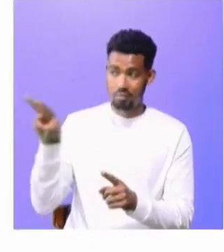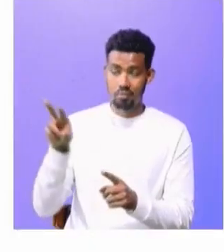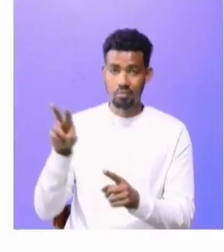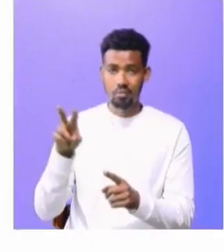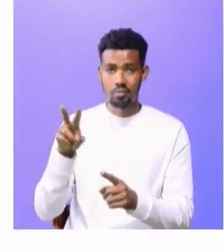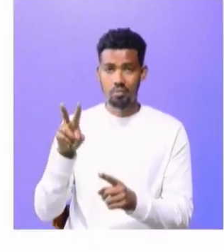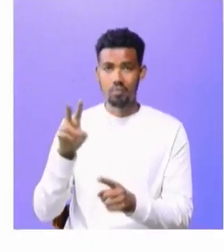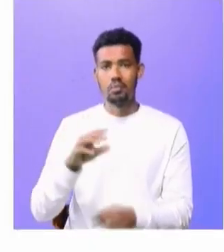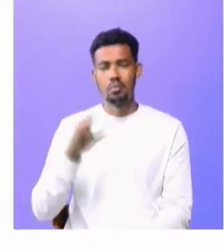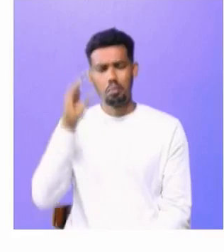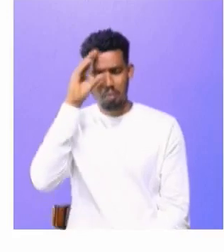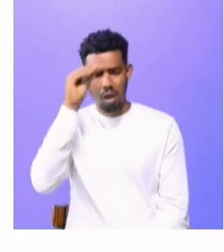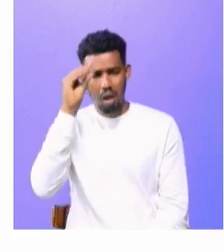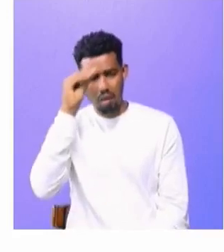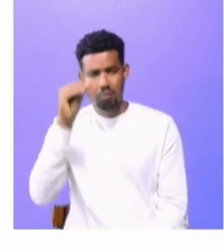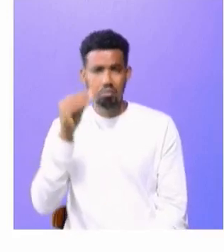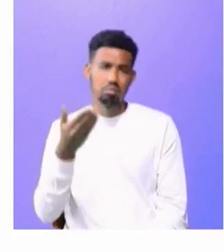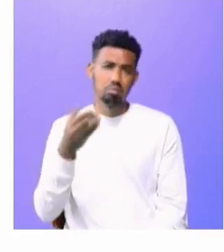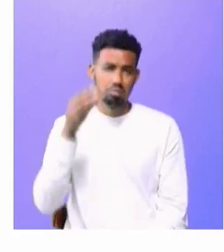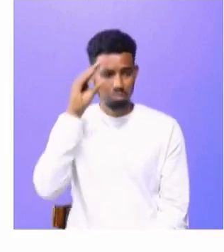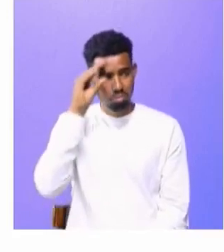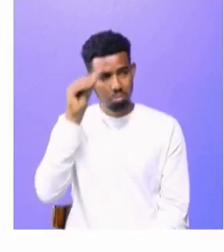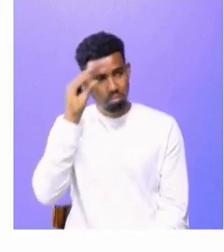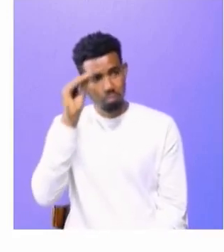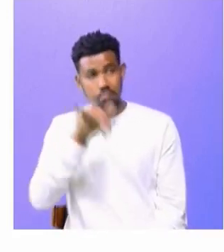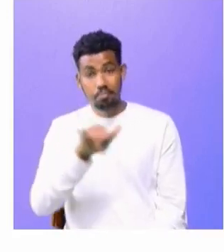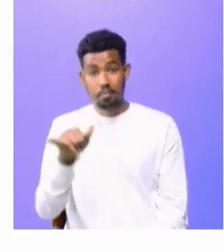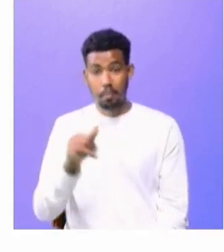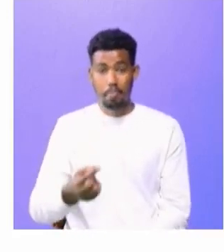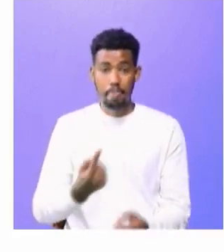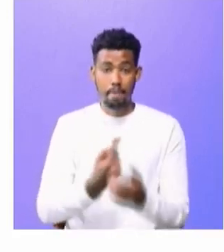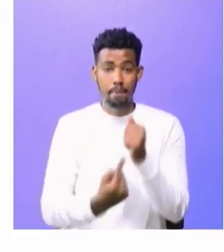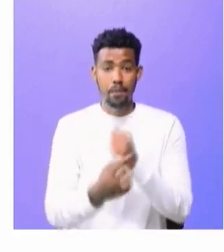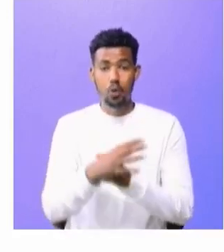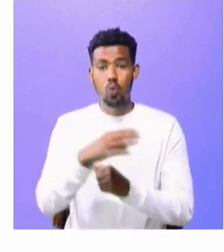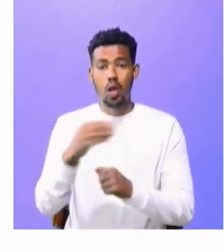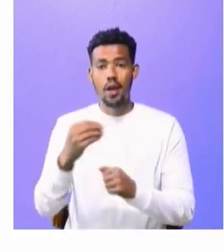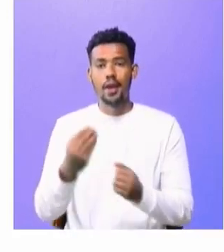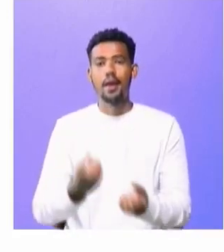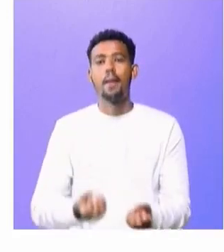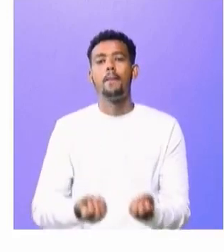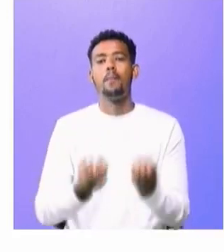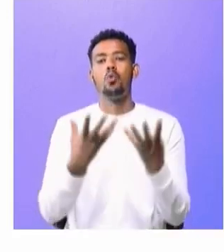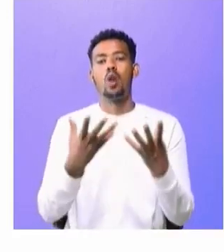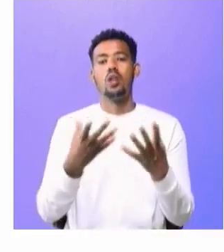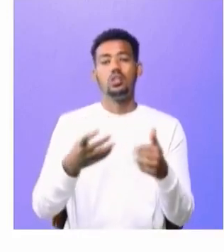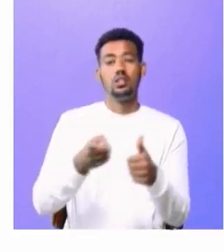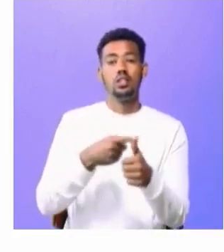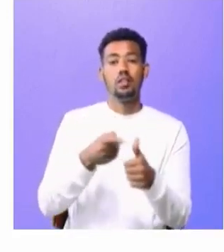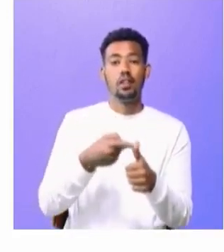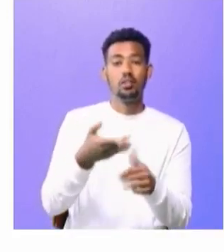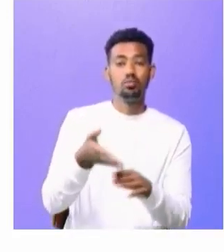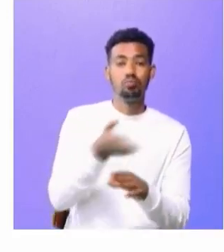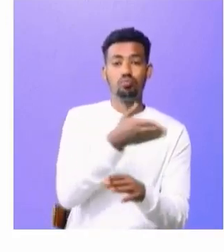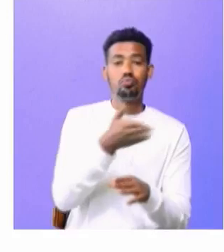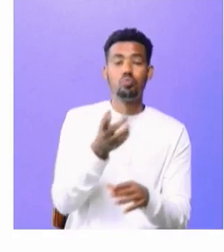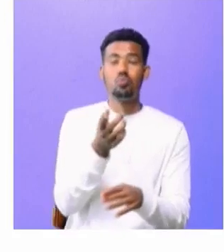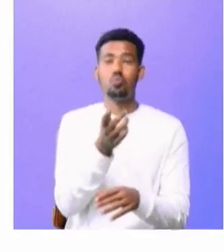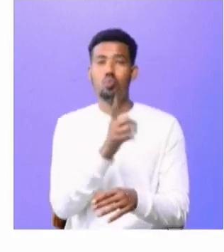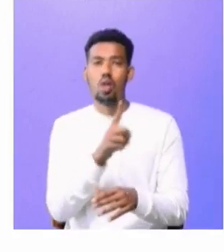man, main, child, children. Here is woman,